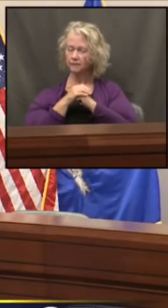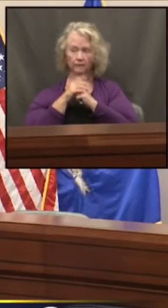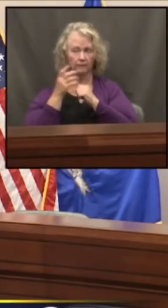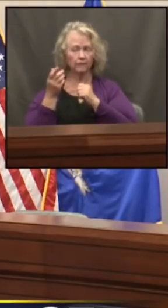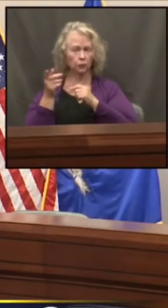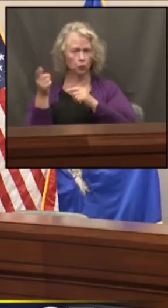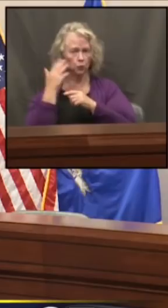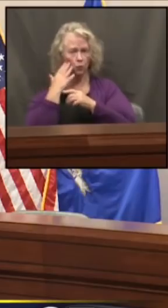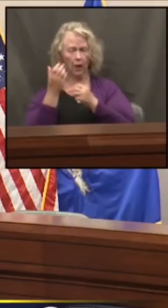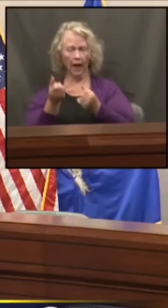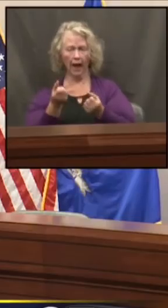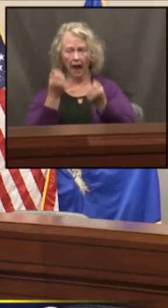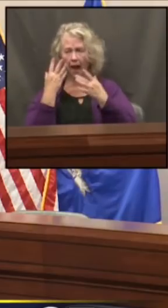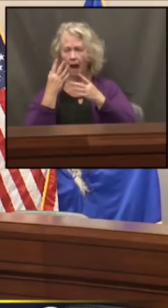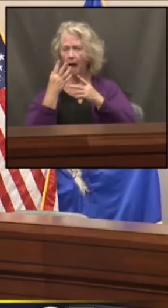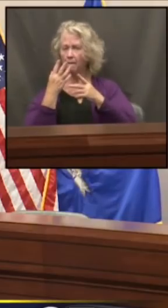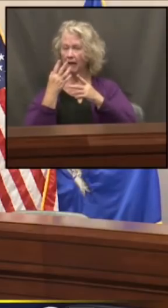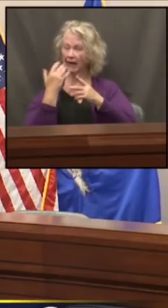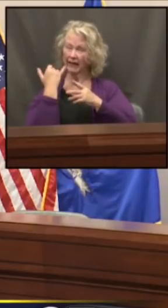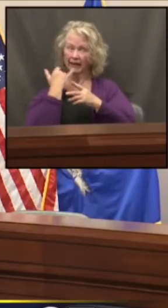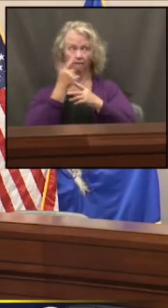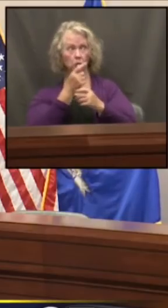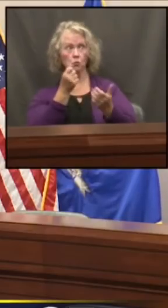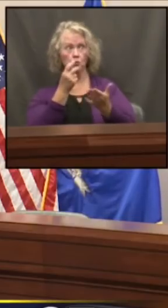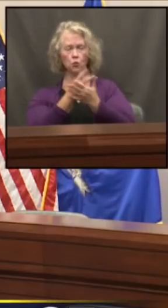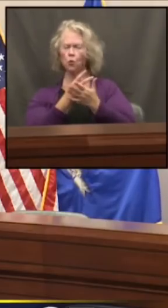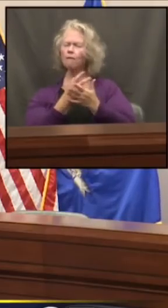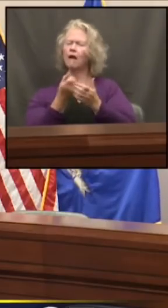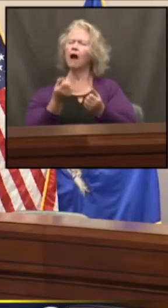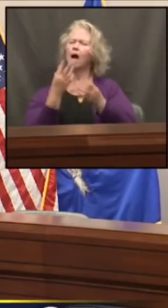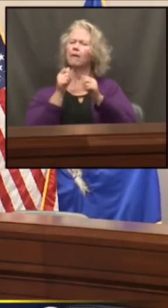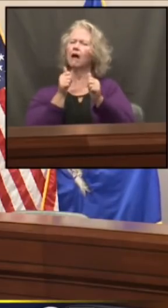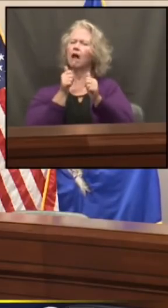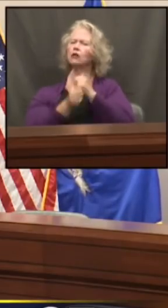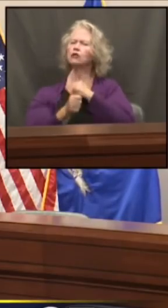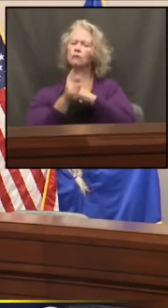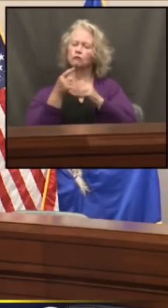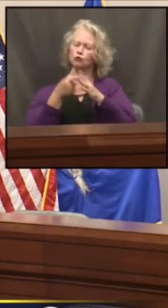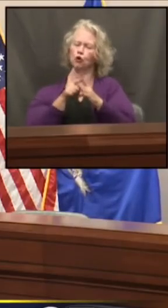for the Pfizer booster come tomorrow if you do start administering it?